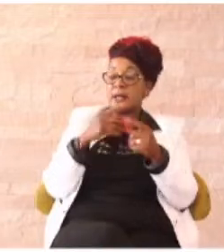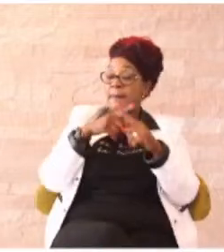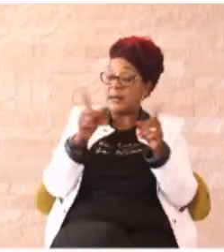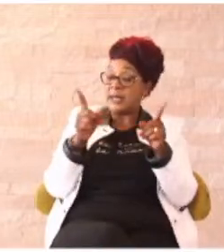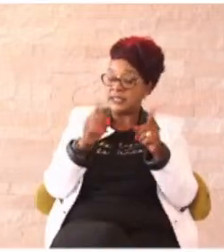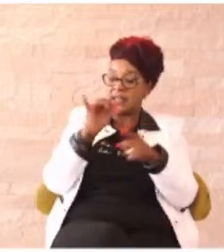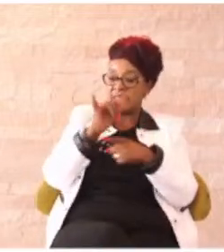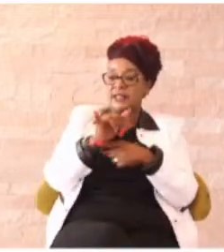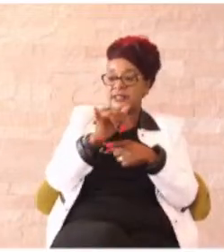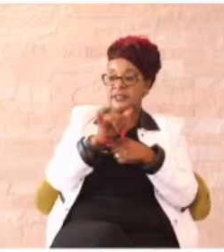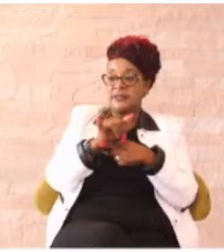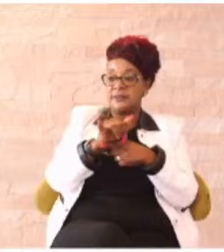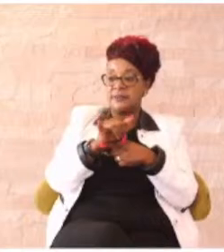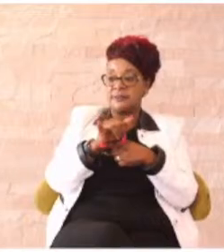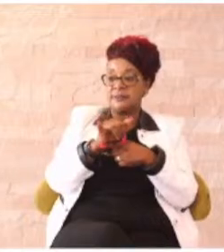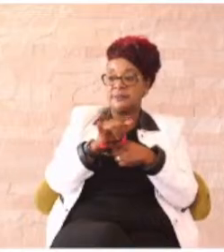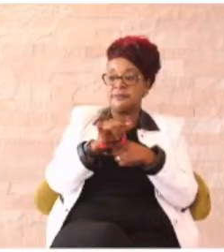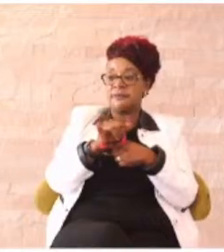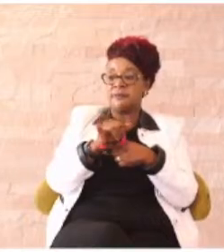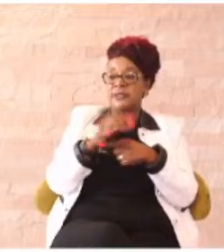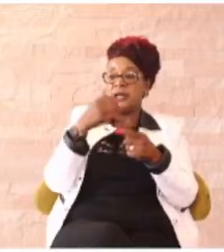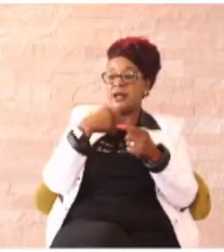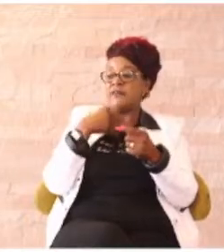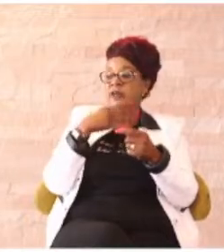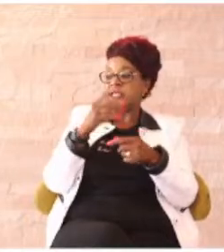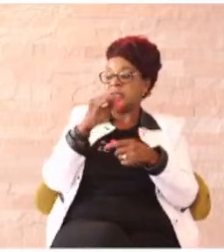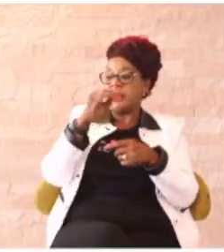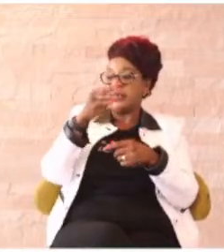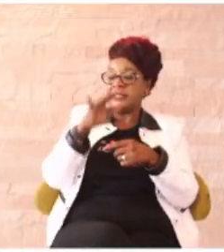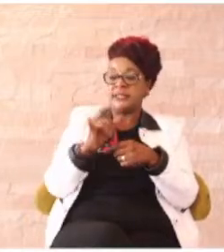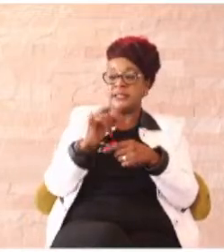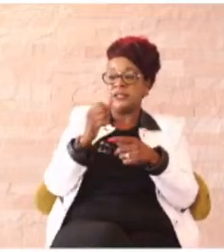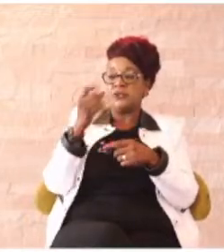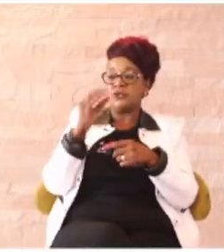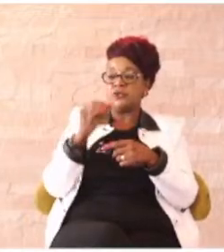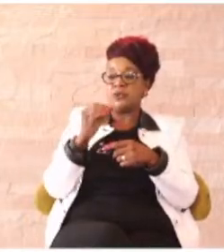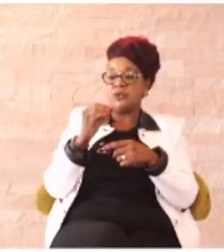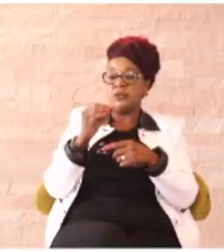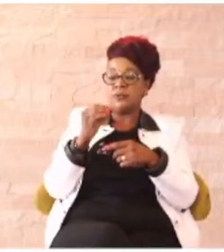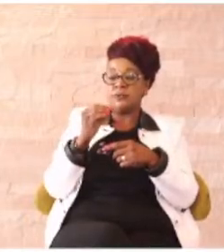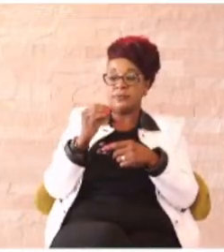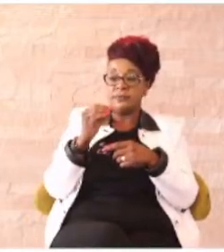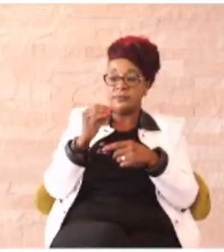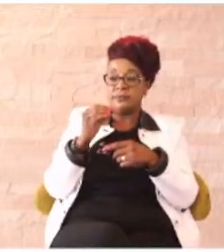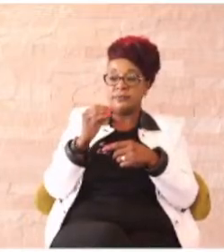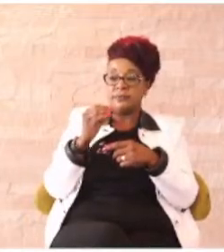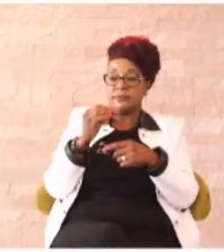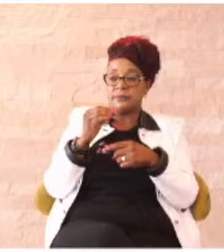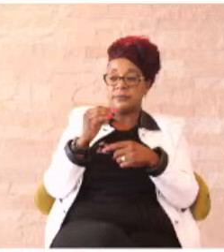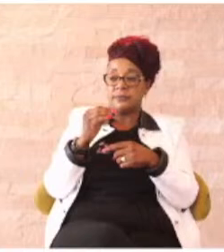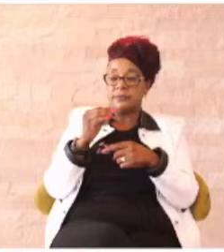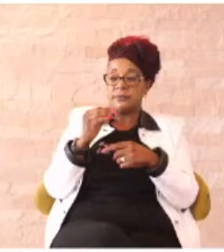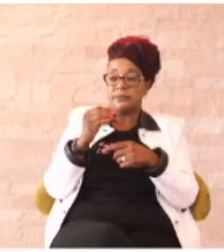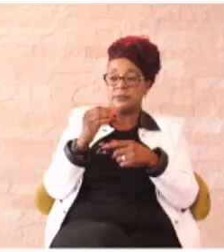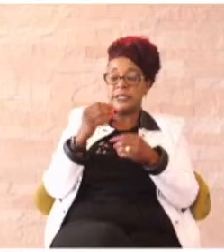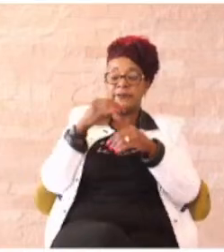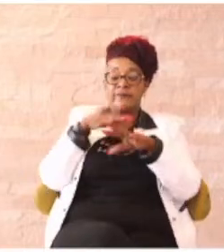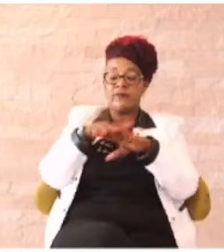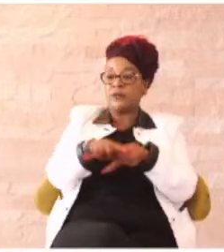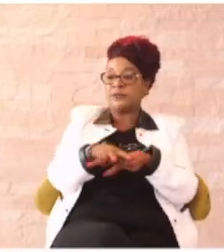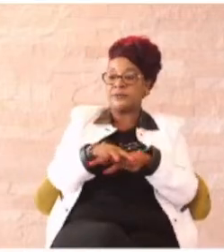that one-stop center is not available in all places, so it's a challenge. The